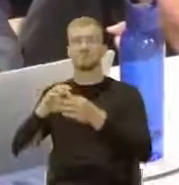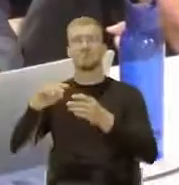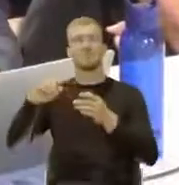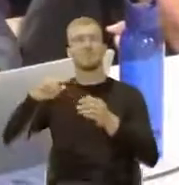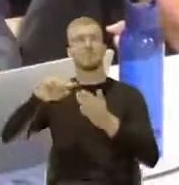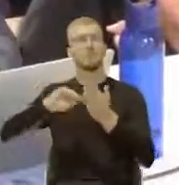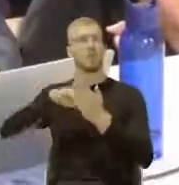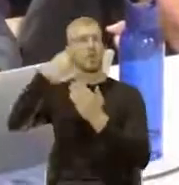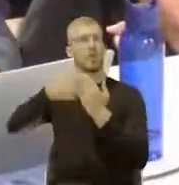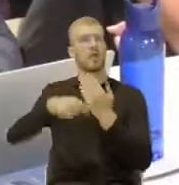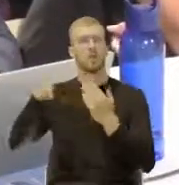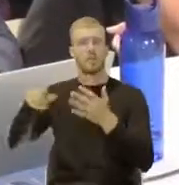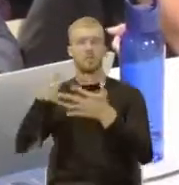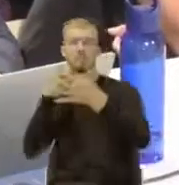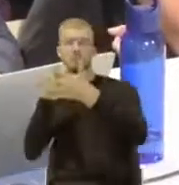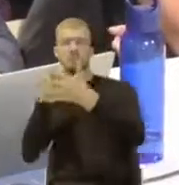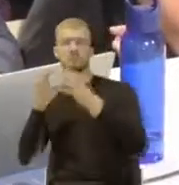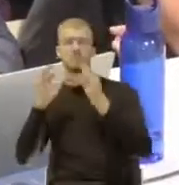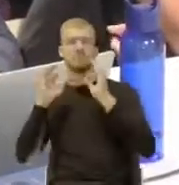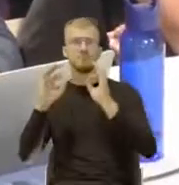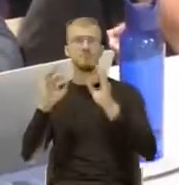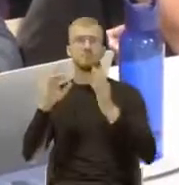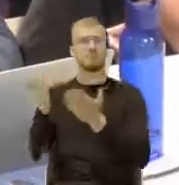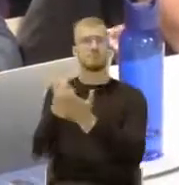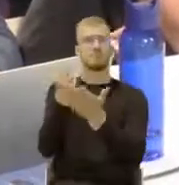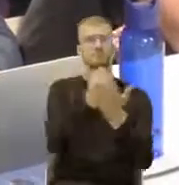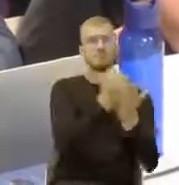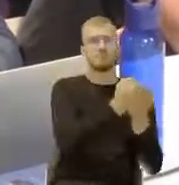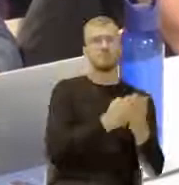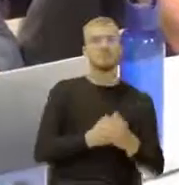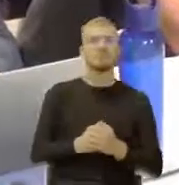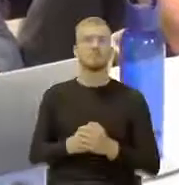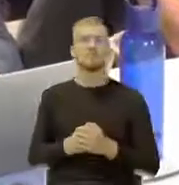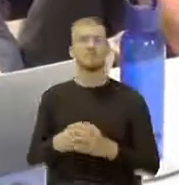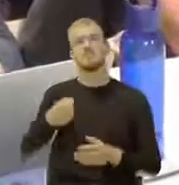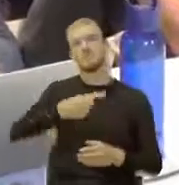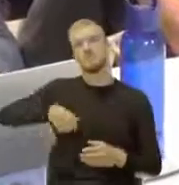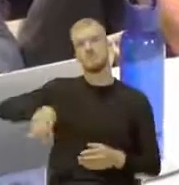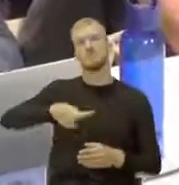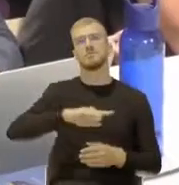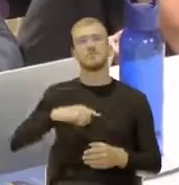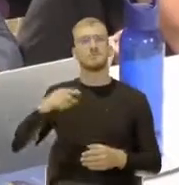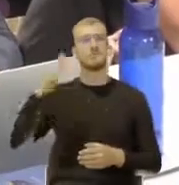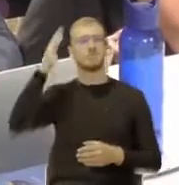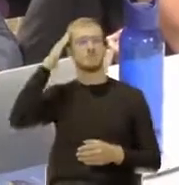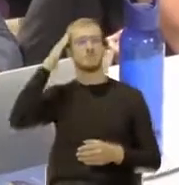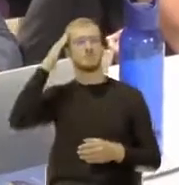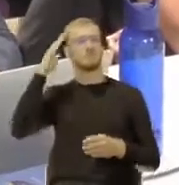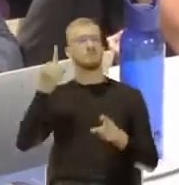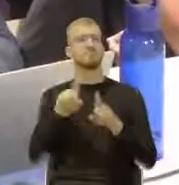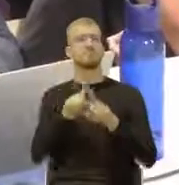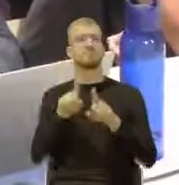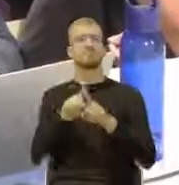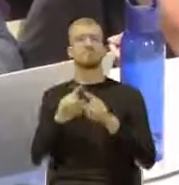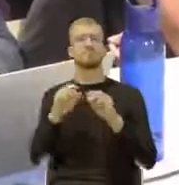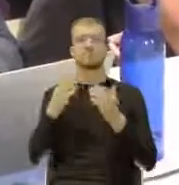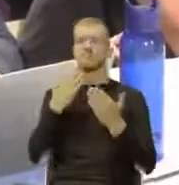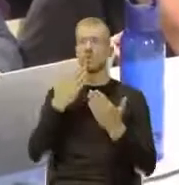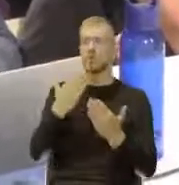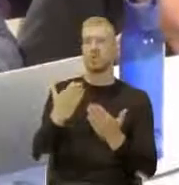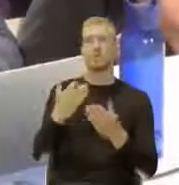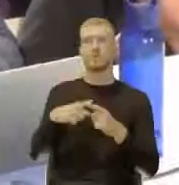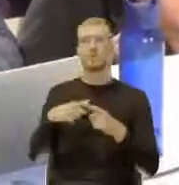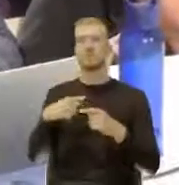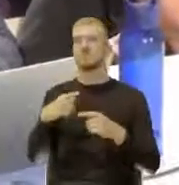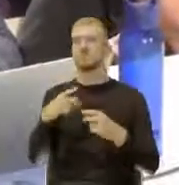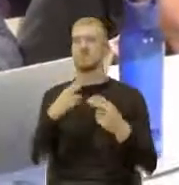As you're aware, the ground truth, credibility, accountability, and long-range time perspectives that